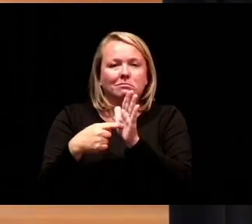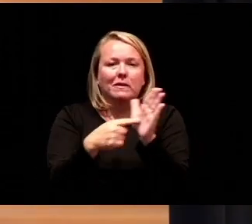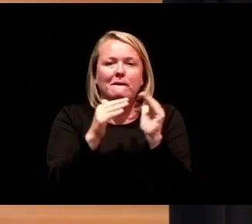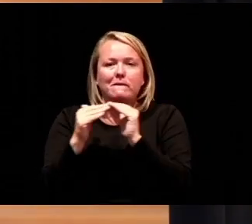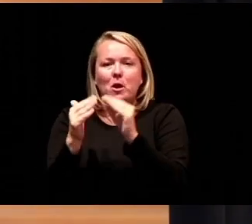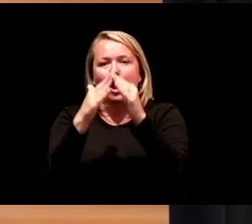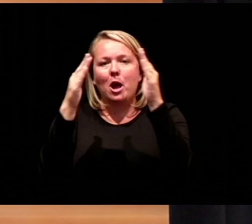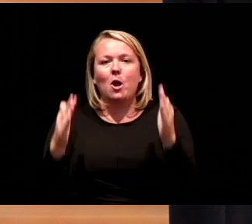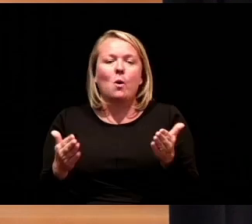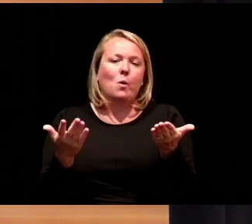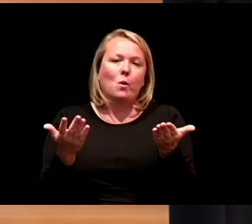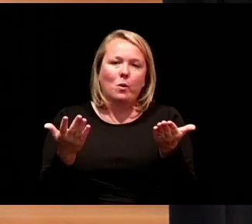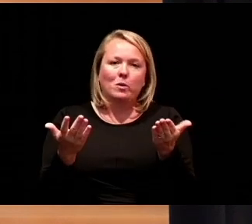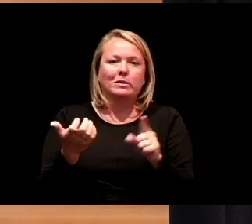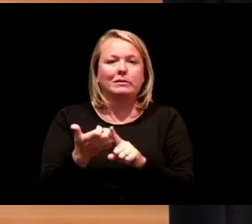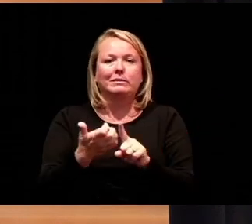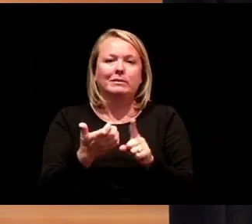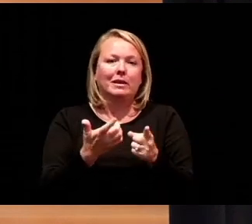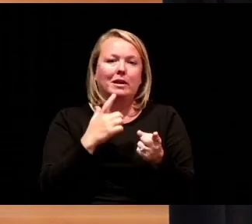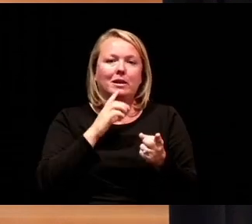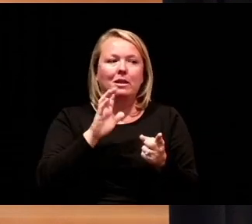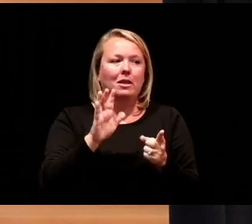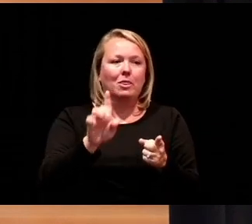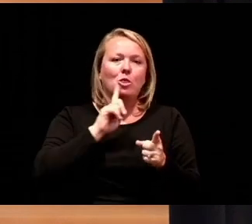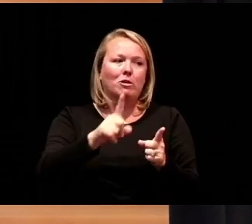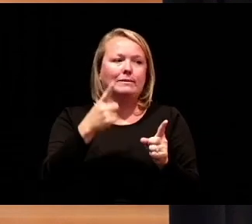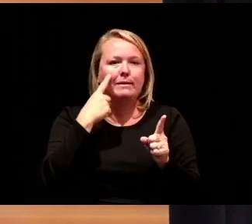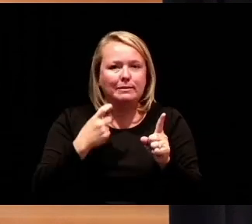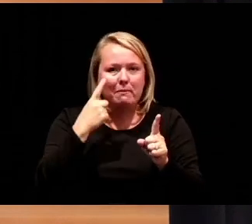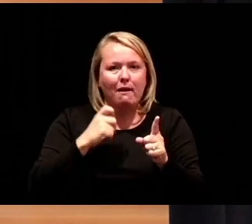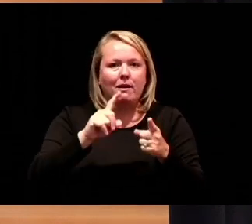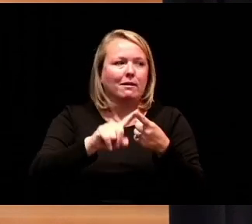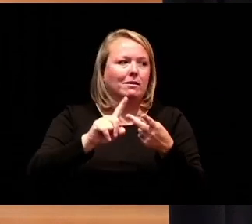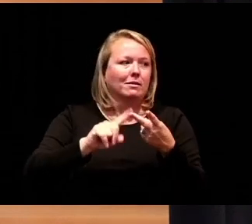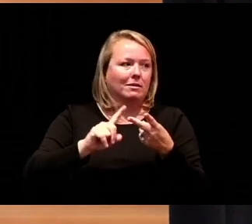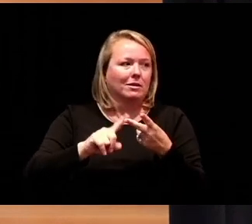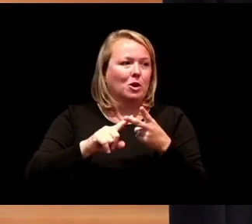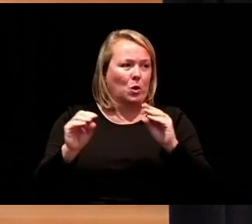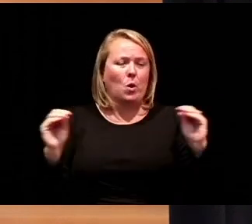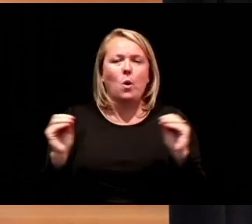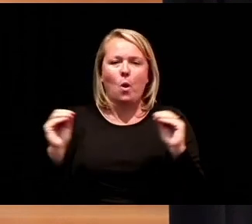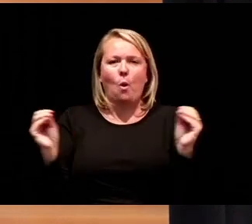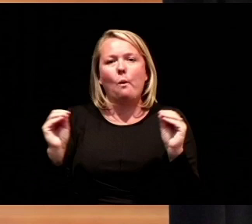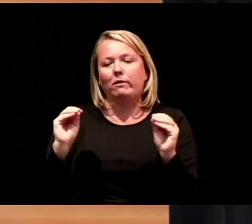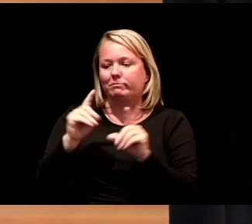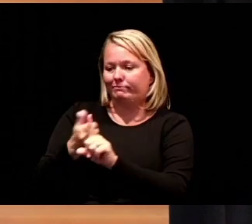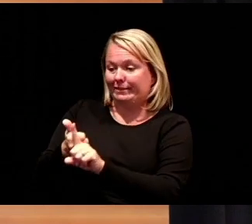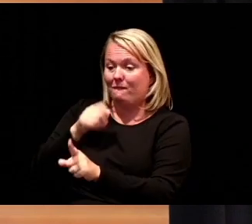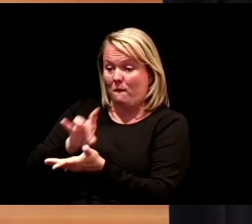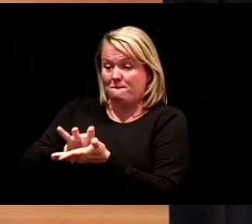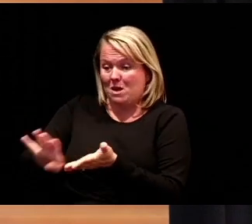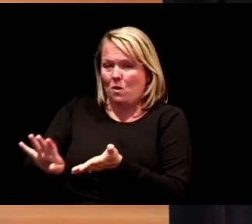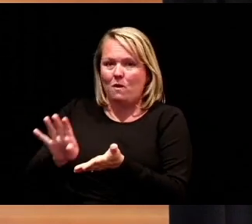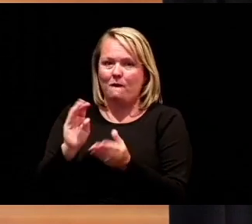and it results in an eviction filing, it counts against you. That's discouraging you from exercising your First Amendment